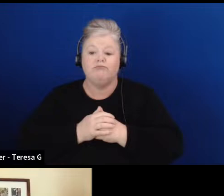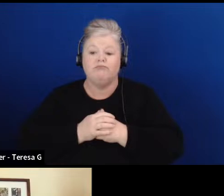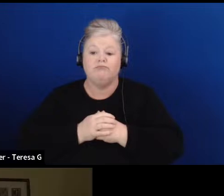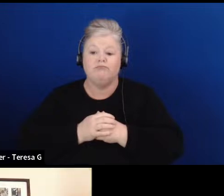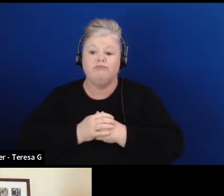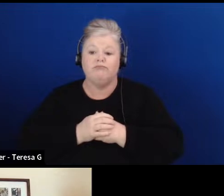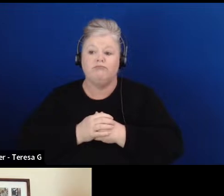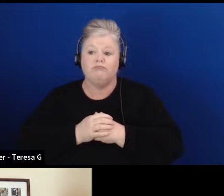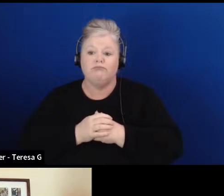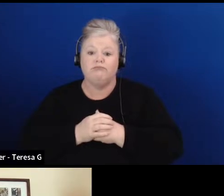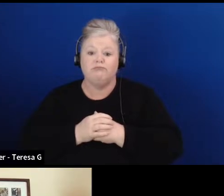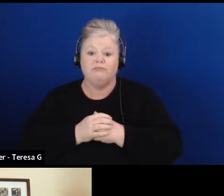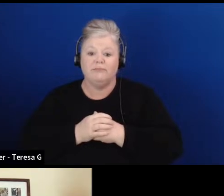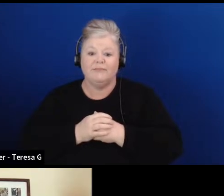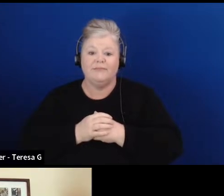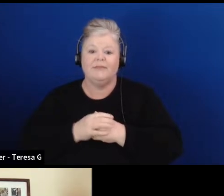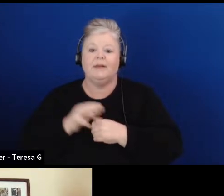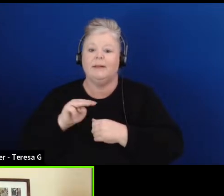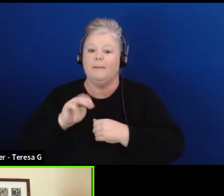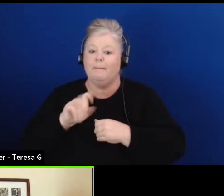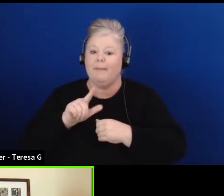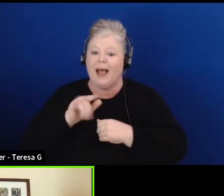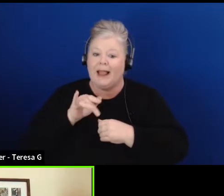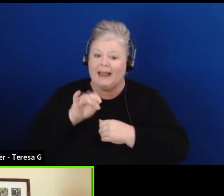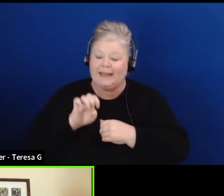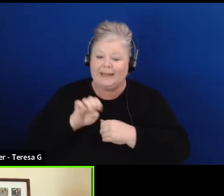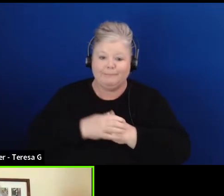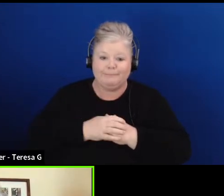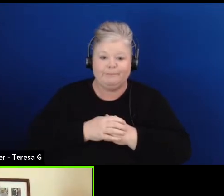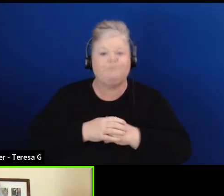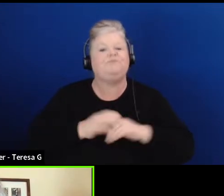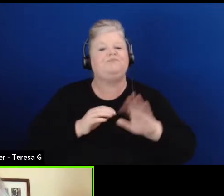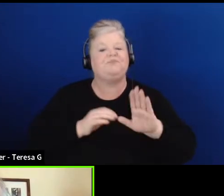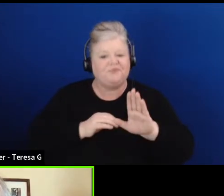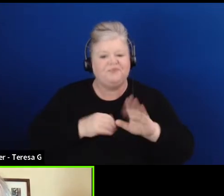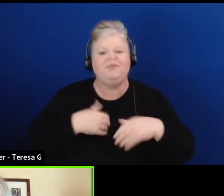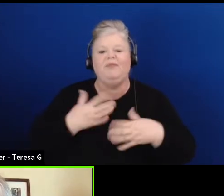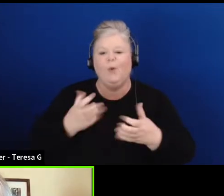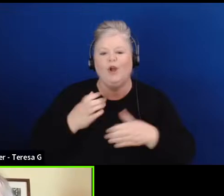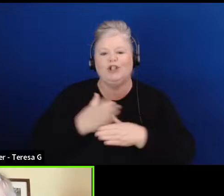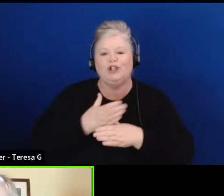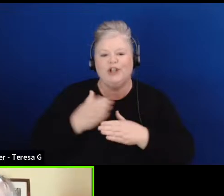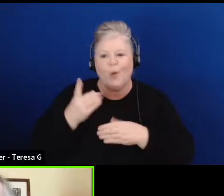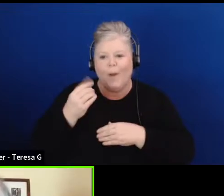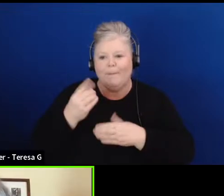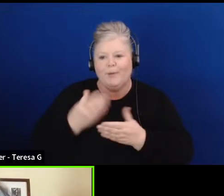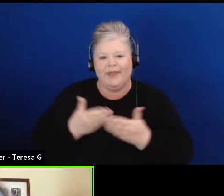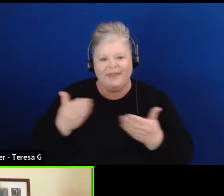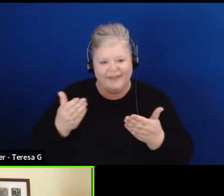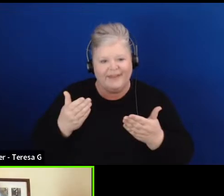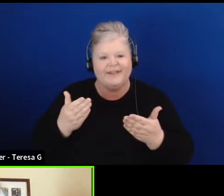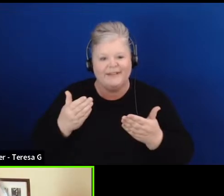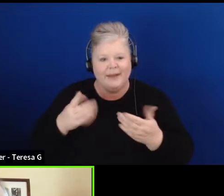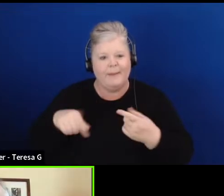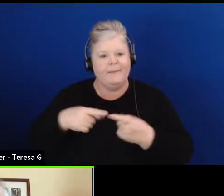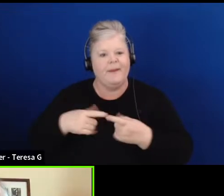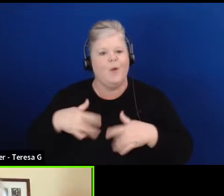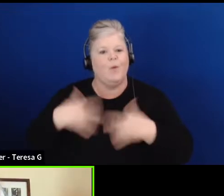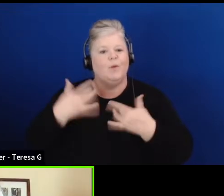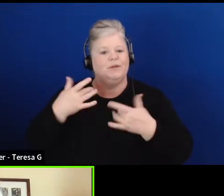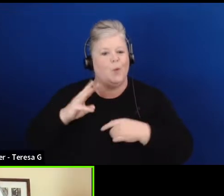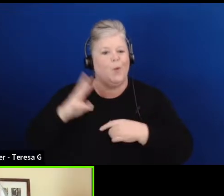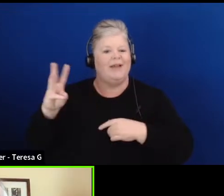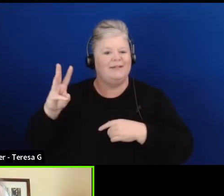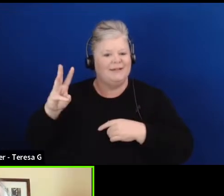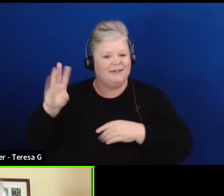I'm going to give it a Melanie. You know, I just wanted to share one more thing about what's going on in the West Valley. We've